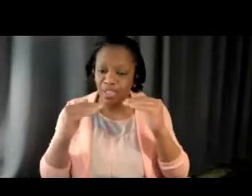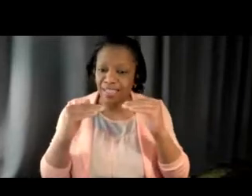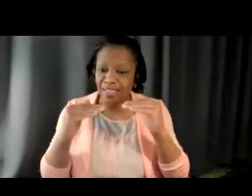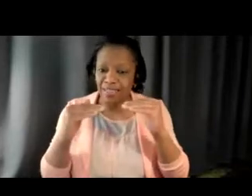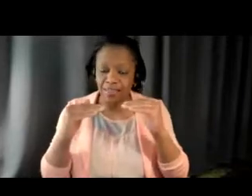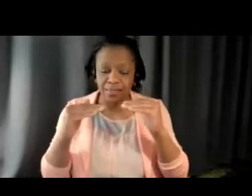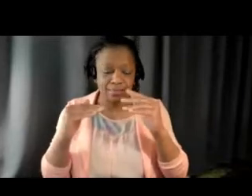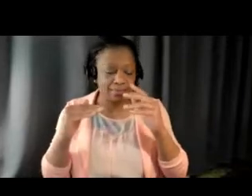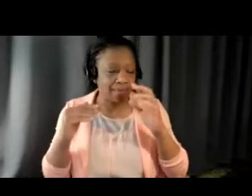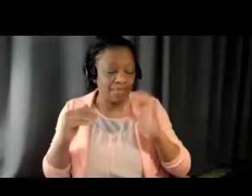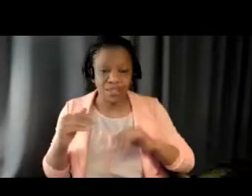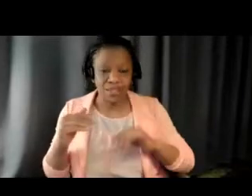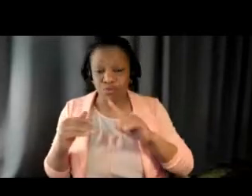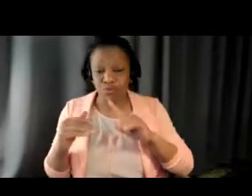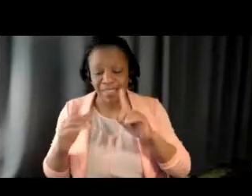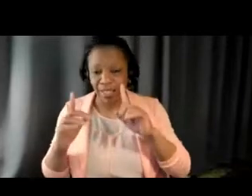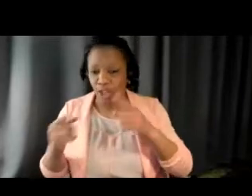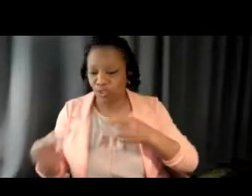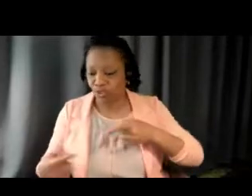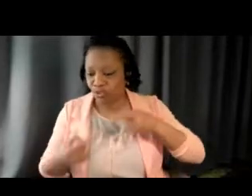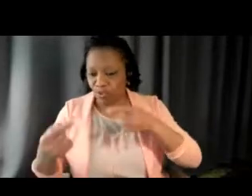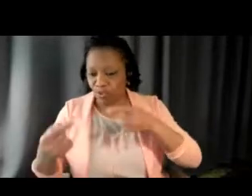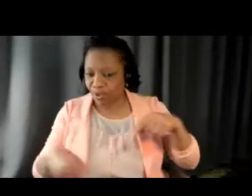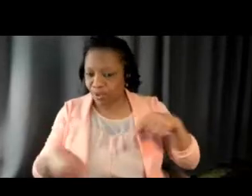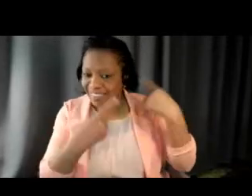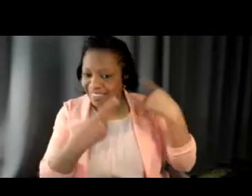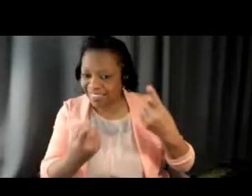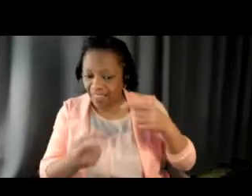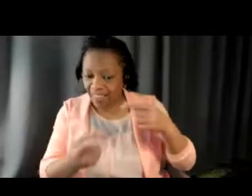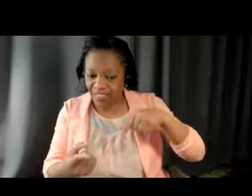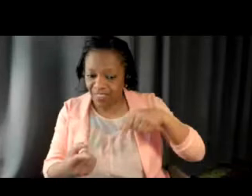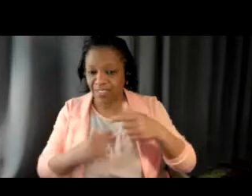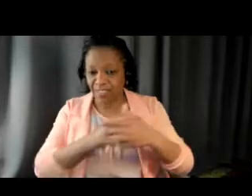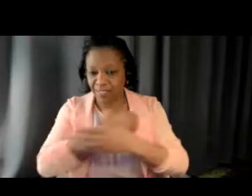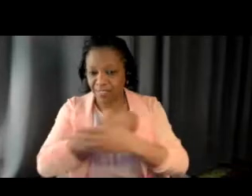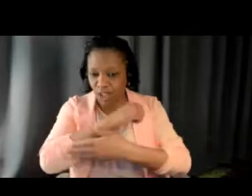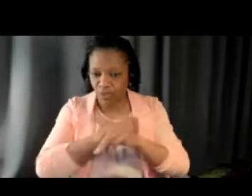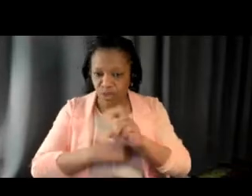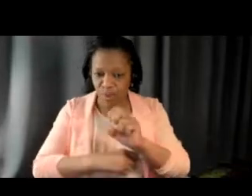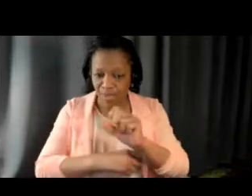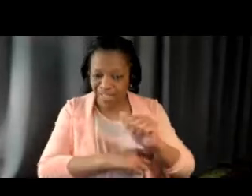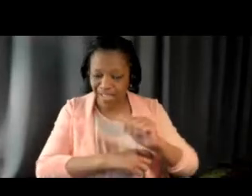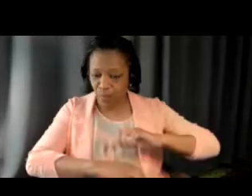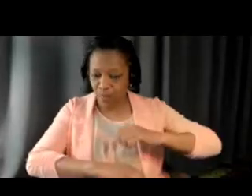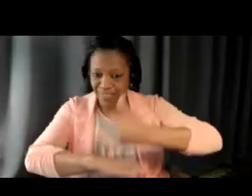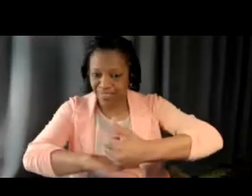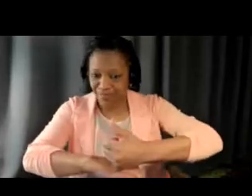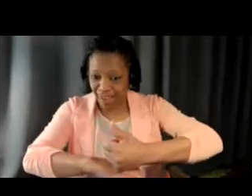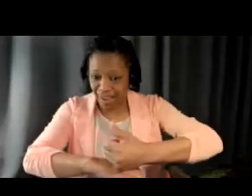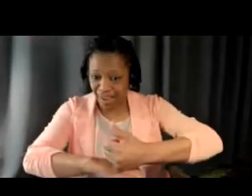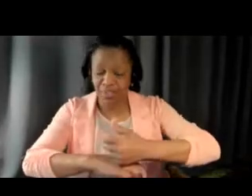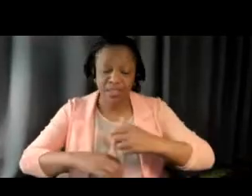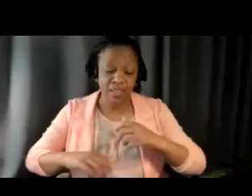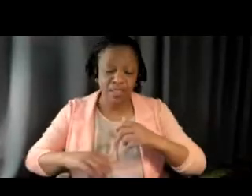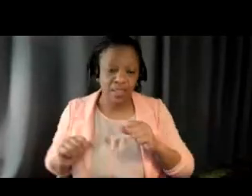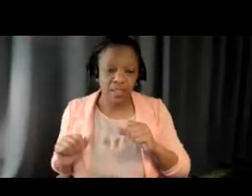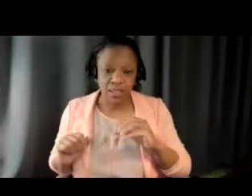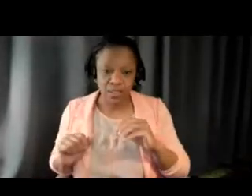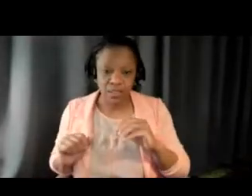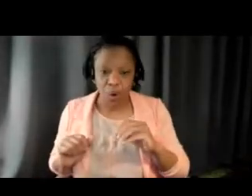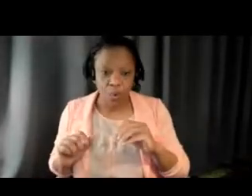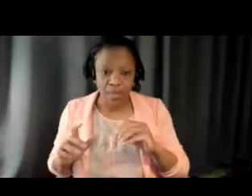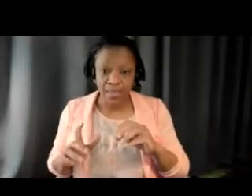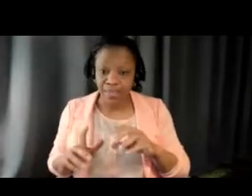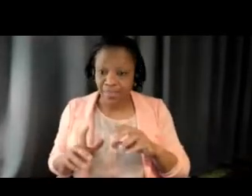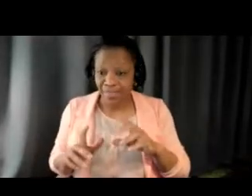the foundation of this country, but the most recent wave of protests that came as a result of that started in